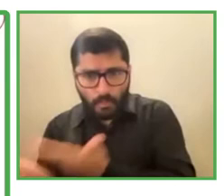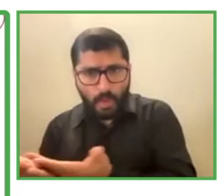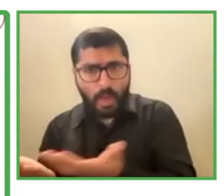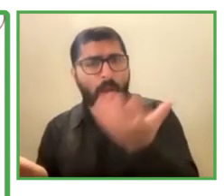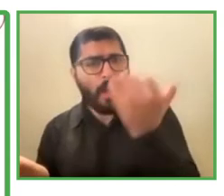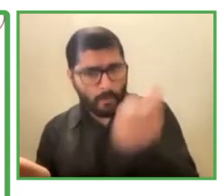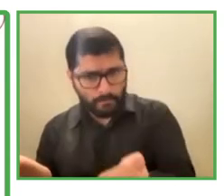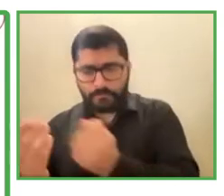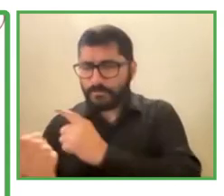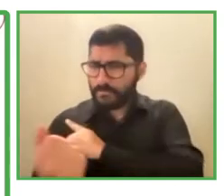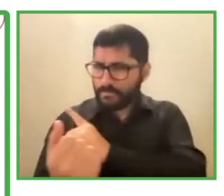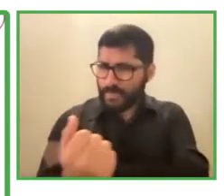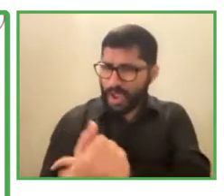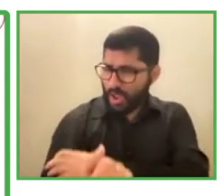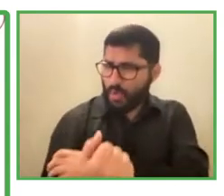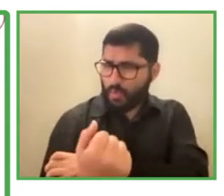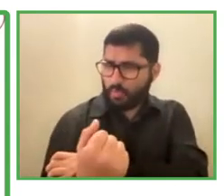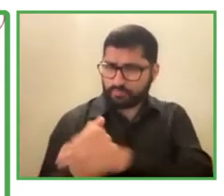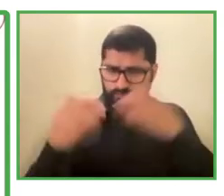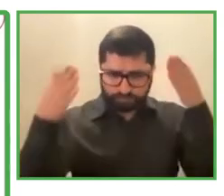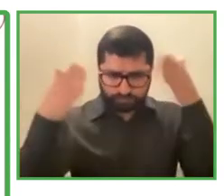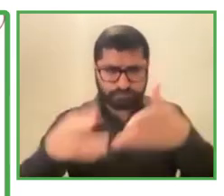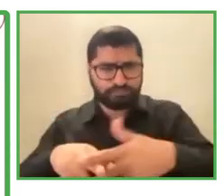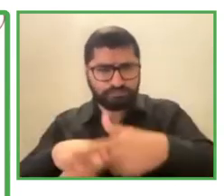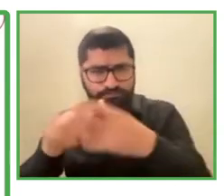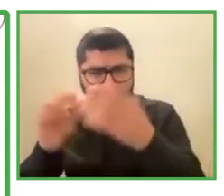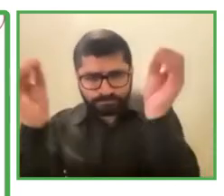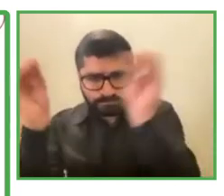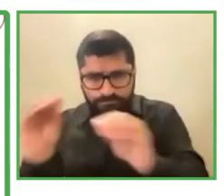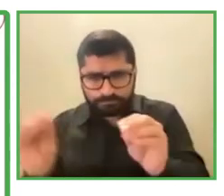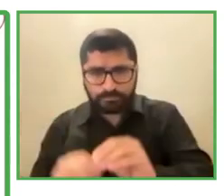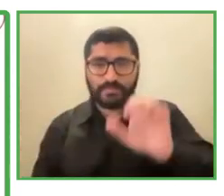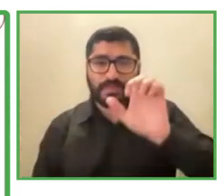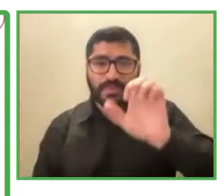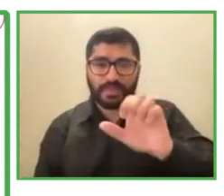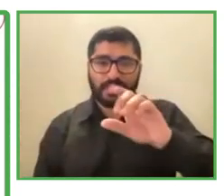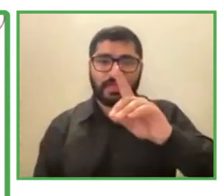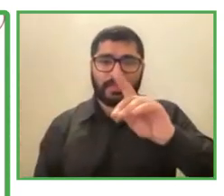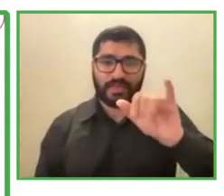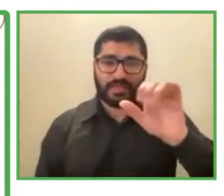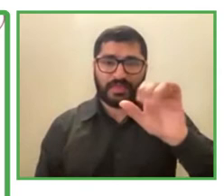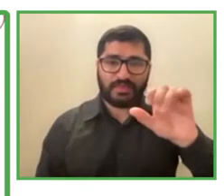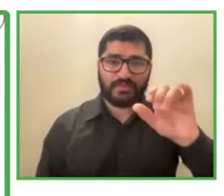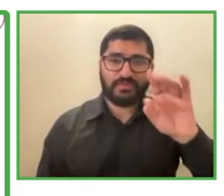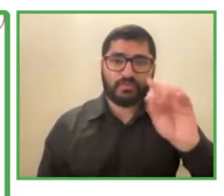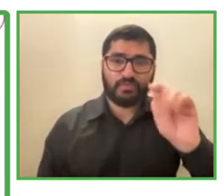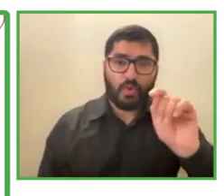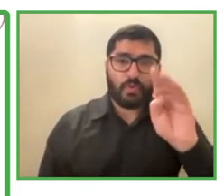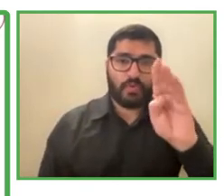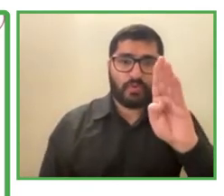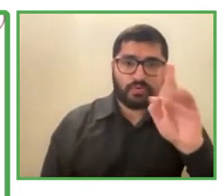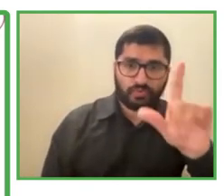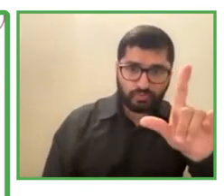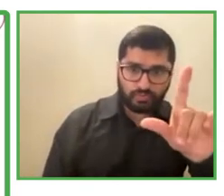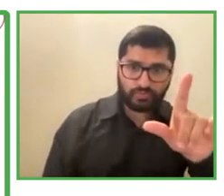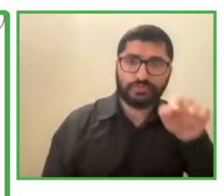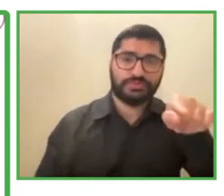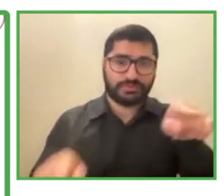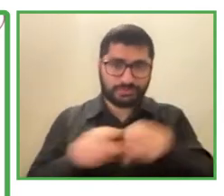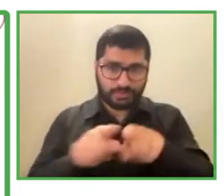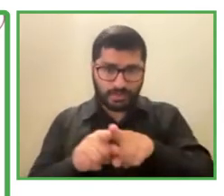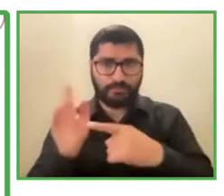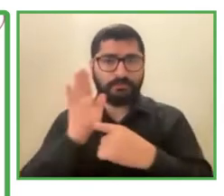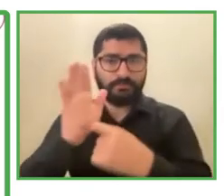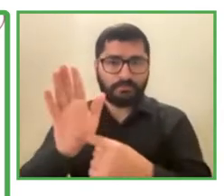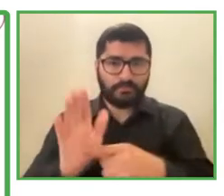to introduce you to Cornelius Magalaya in India. He came to Enable India without